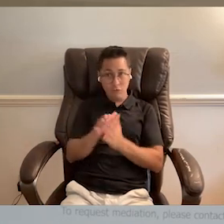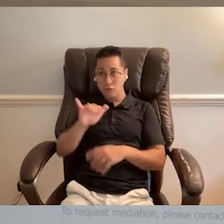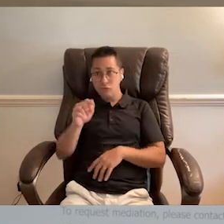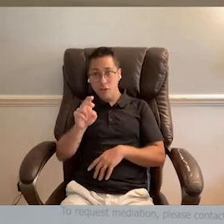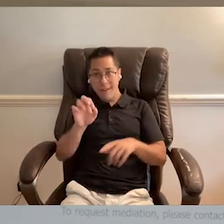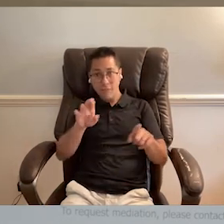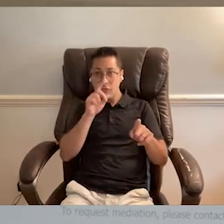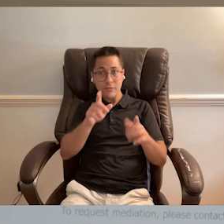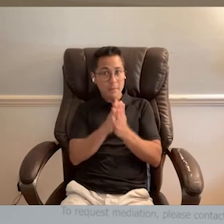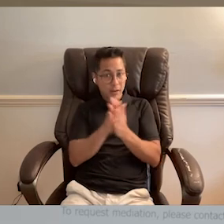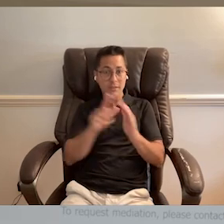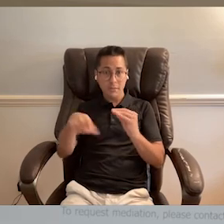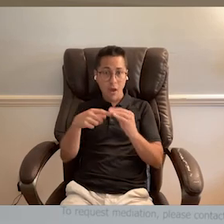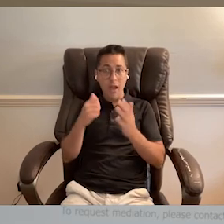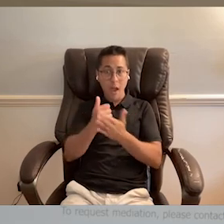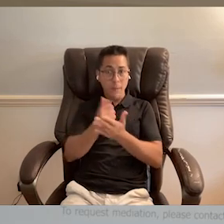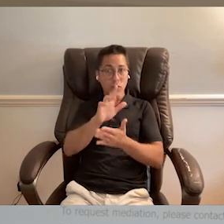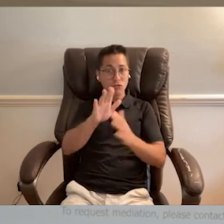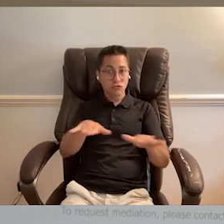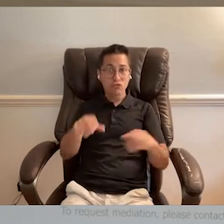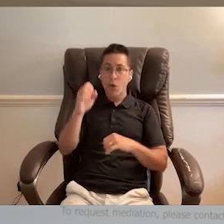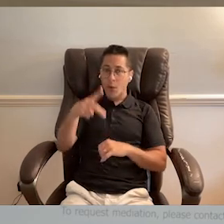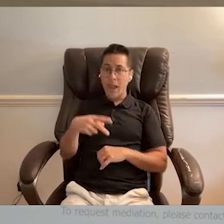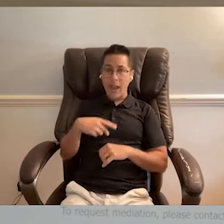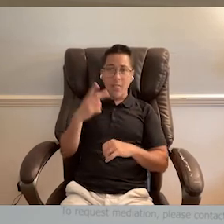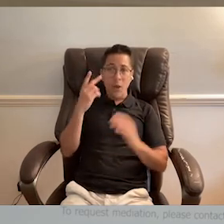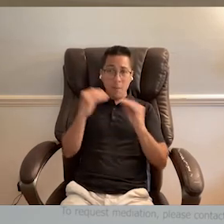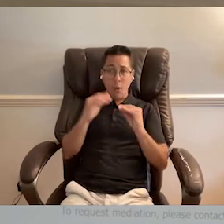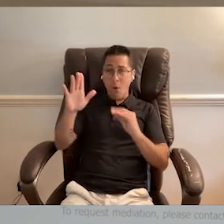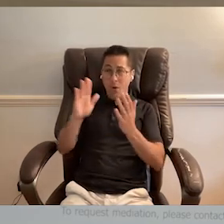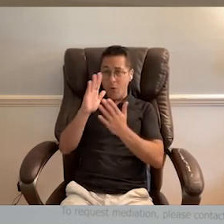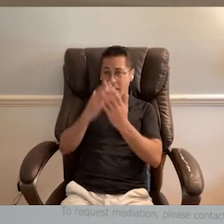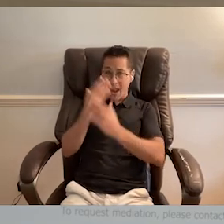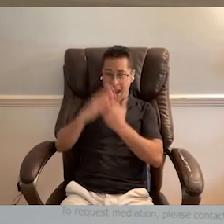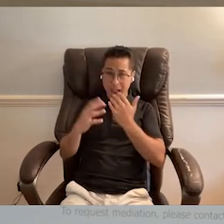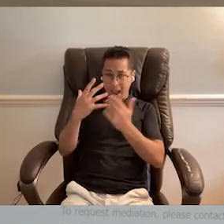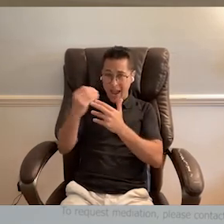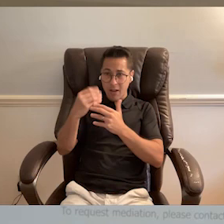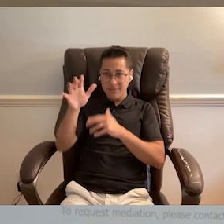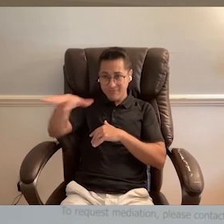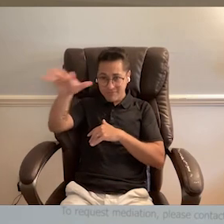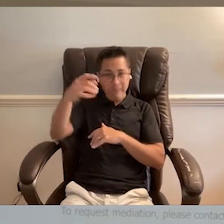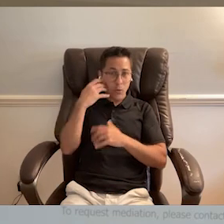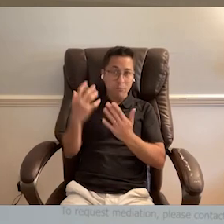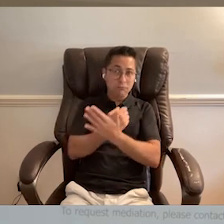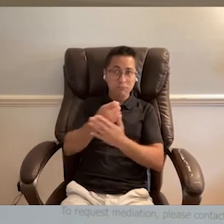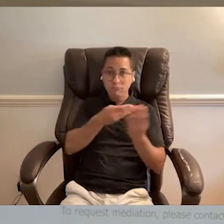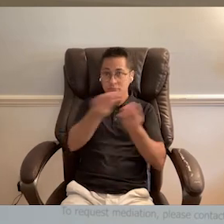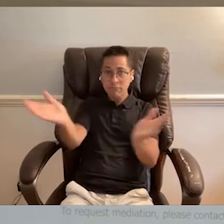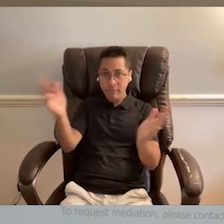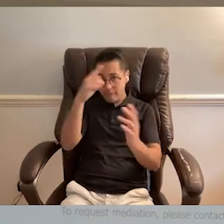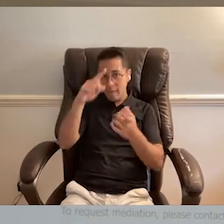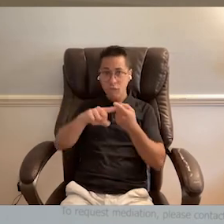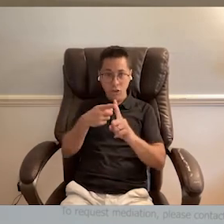children. Okay, there are more handouts back there. If you want to take them for friends, you're welcome. Yeah, these are large